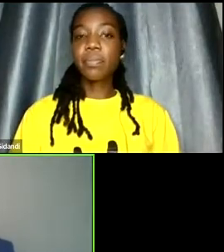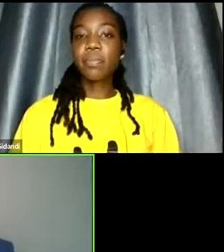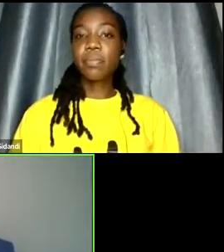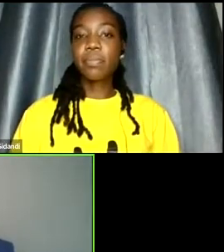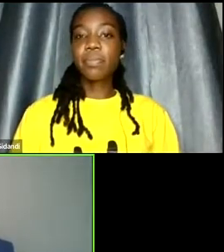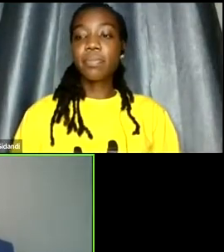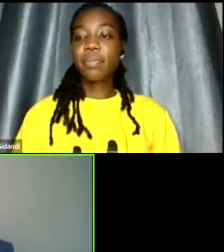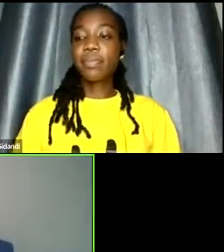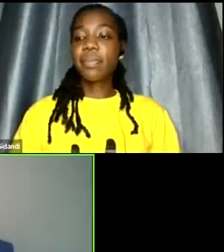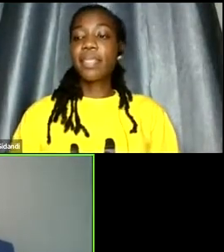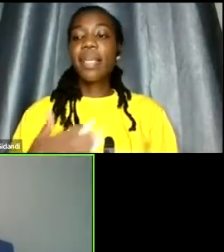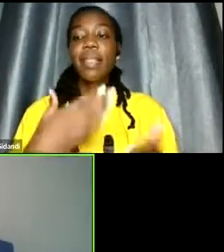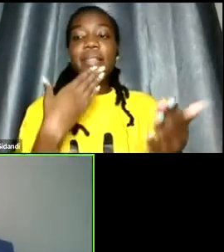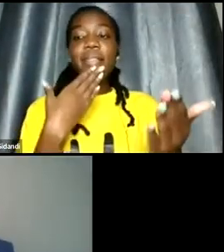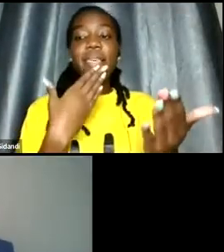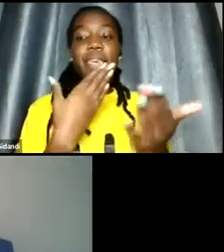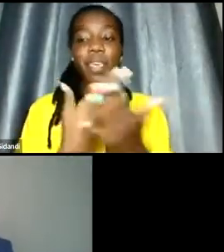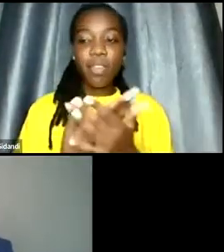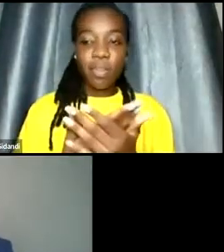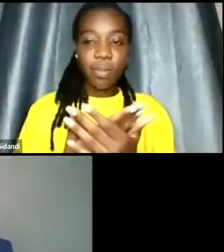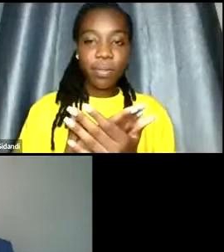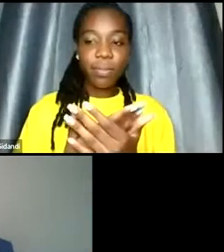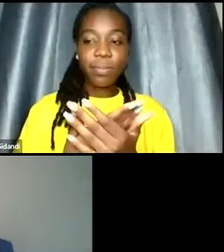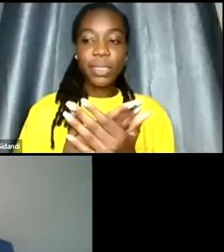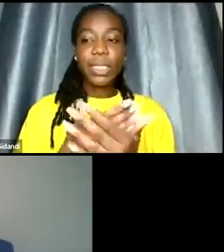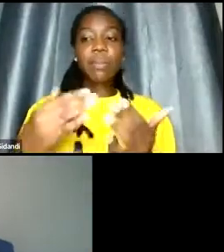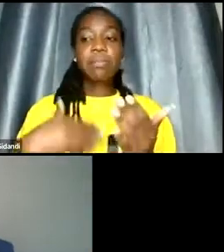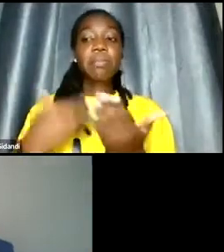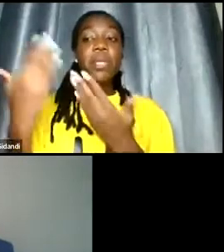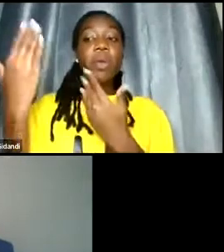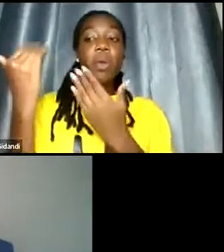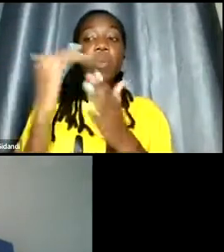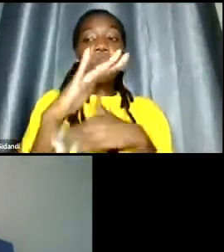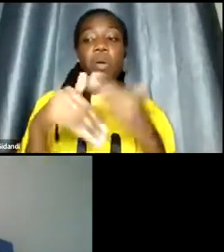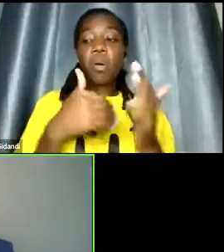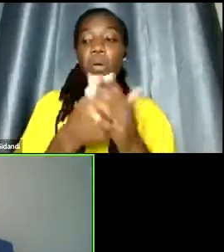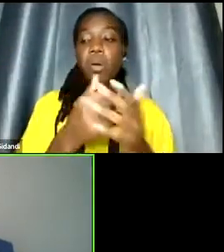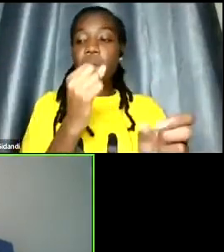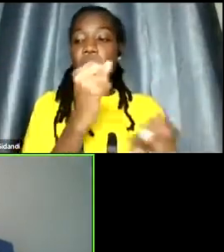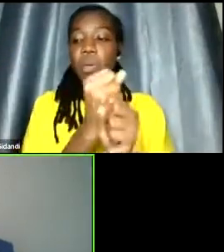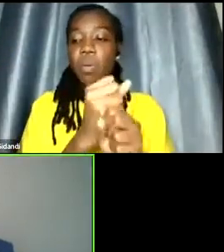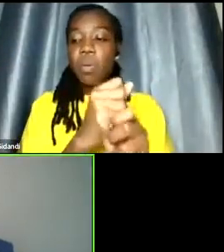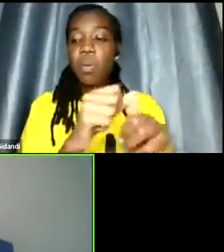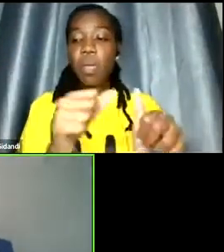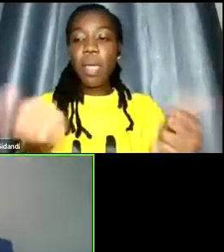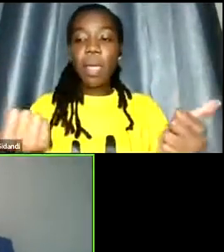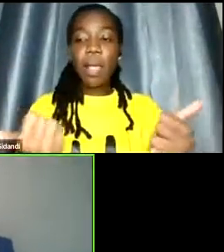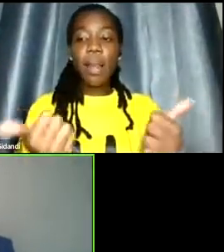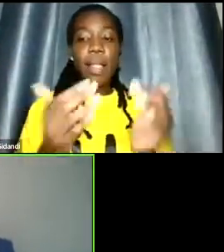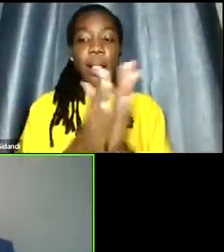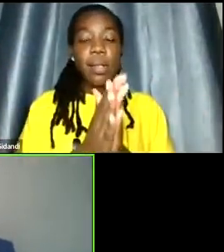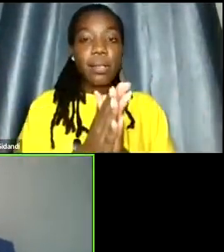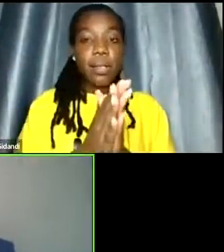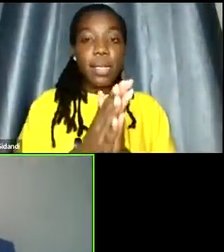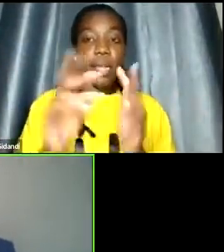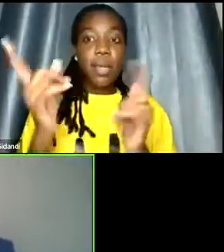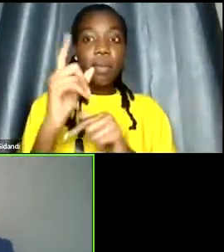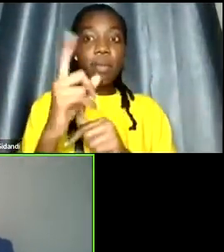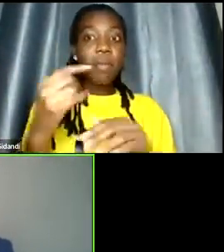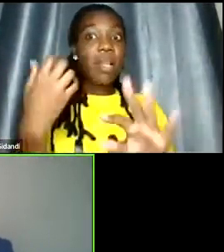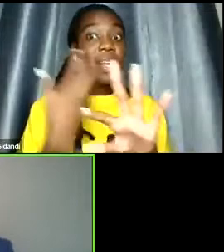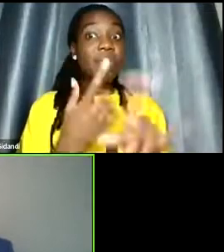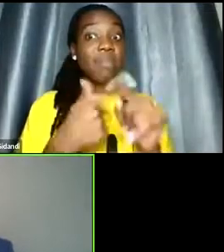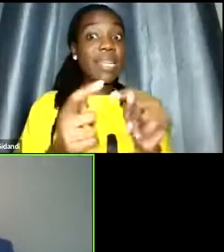Thank you, Grace. I hope you're doing well. I know the weather in Nairobi is pretty chilly at the moment. In Kampala, it's pretty